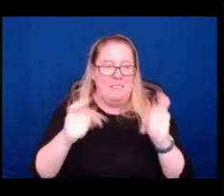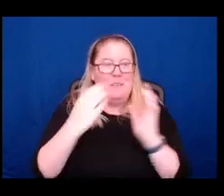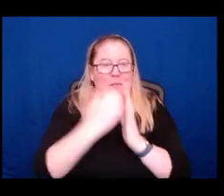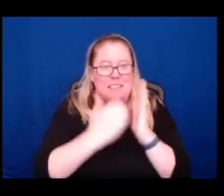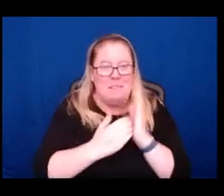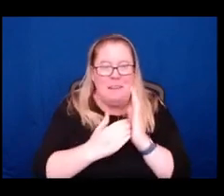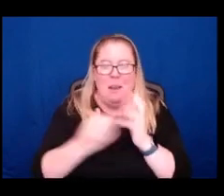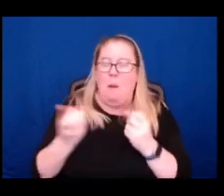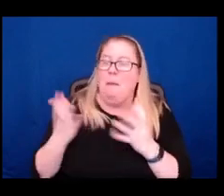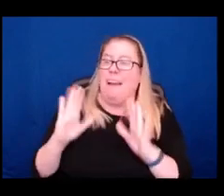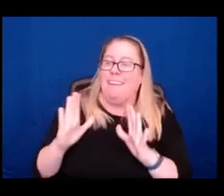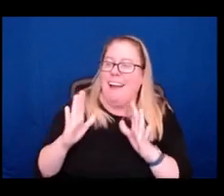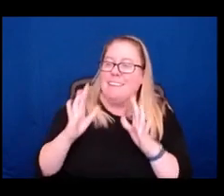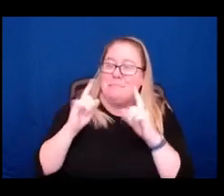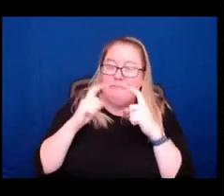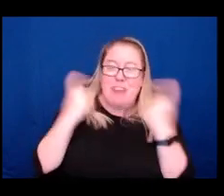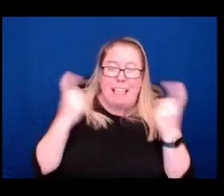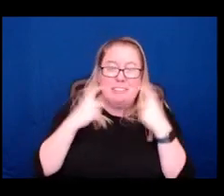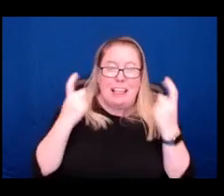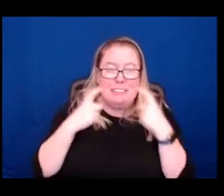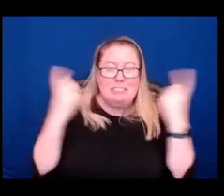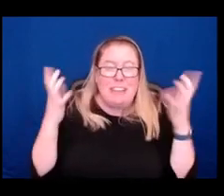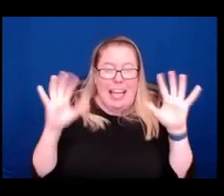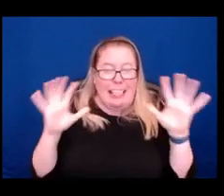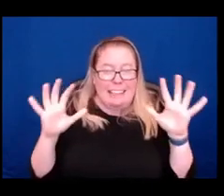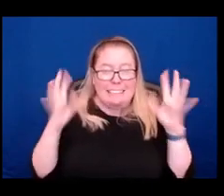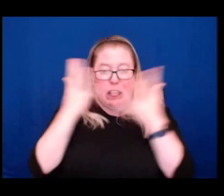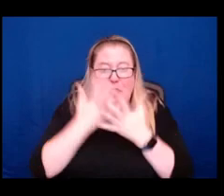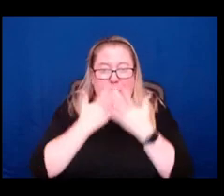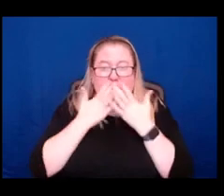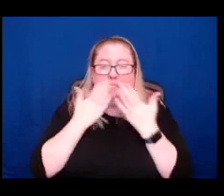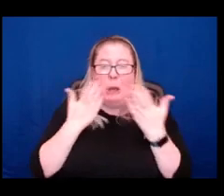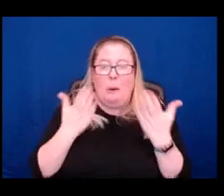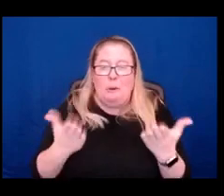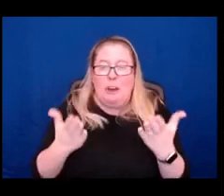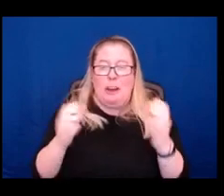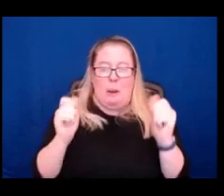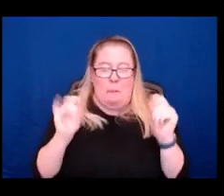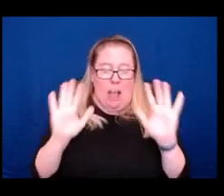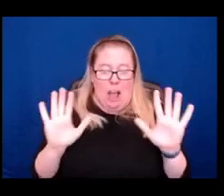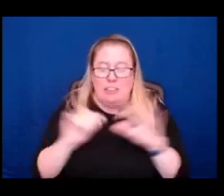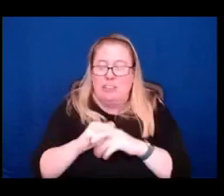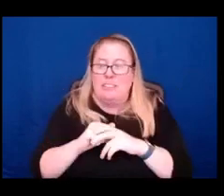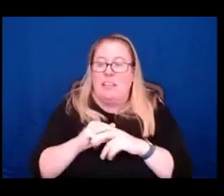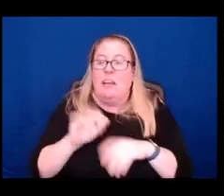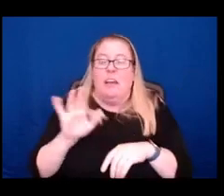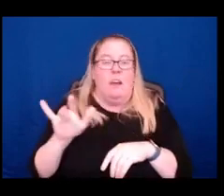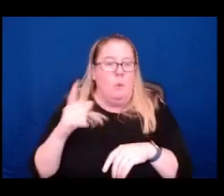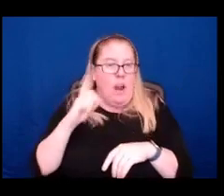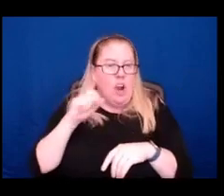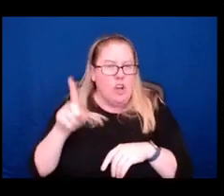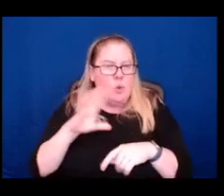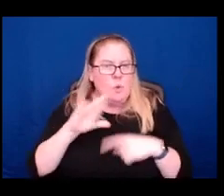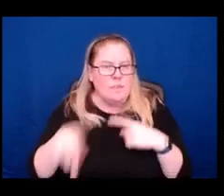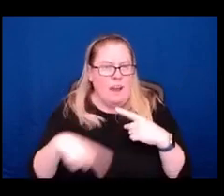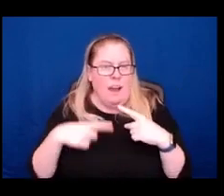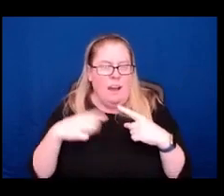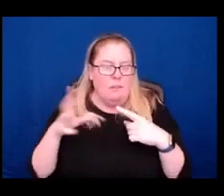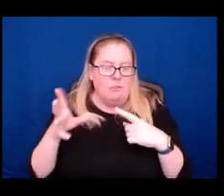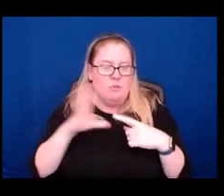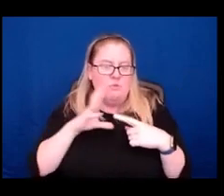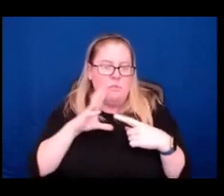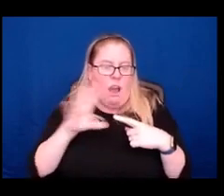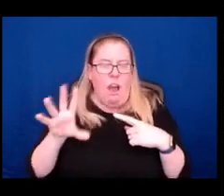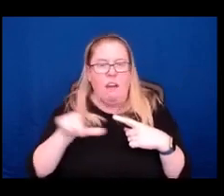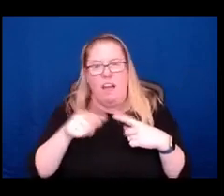jealous, jealous, jealous. That looks so good. Oh my gosh. You know, when I hear you talk in other places like your TEDx, you